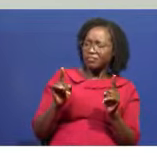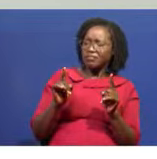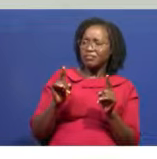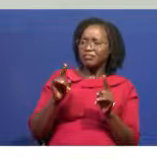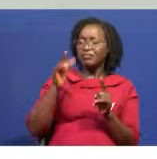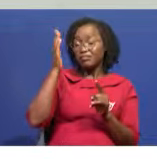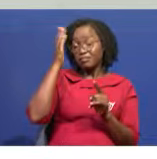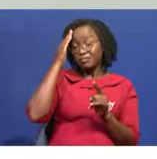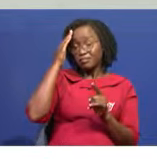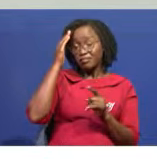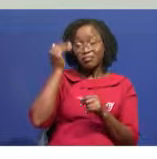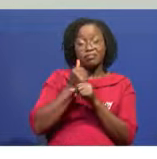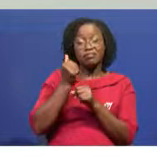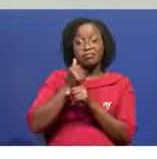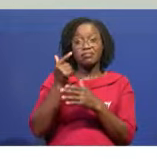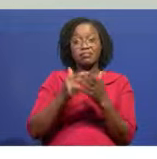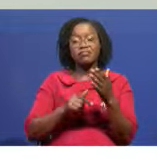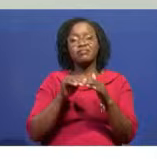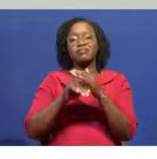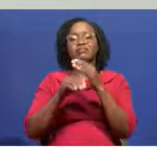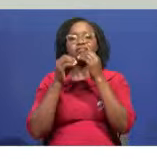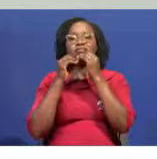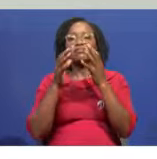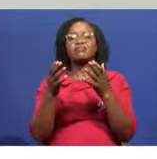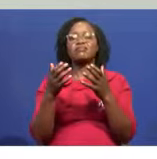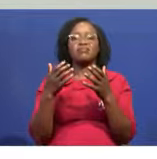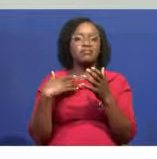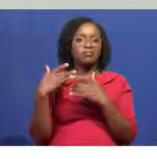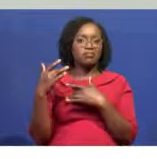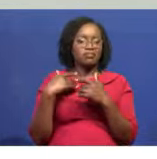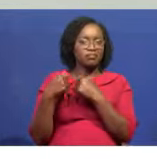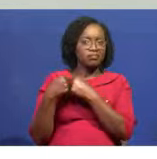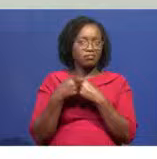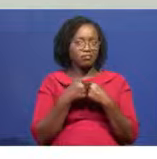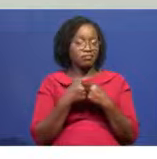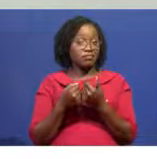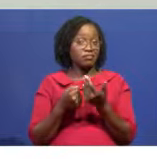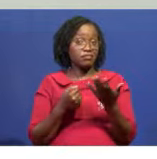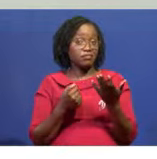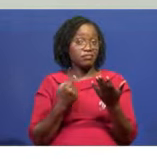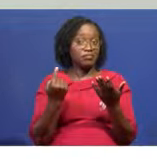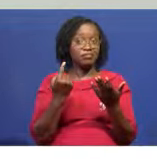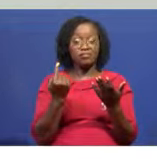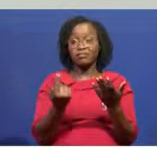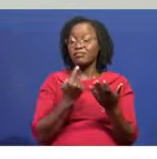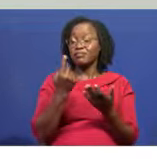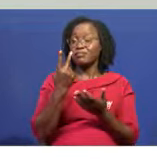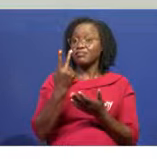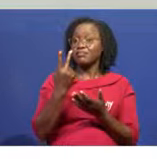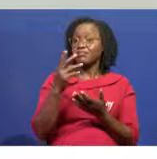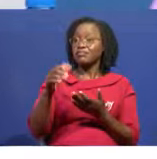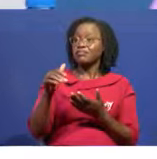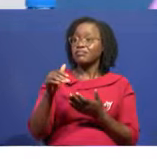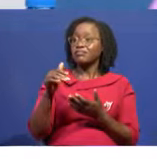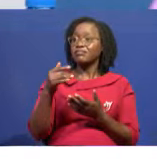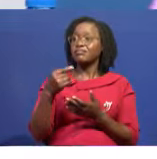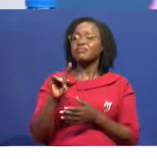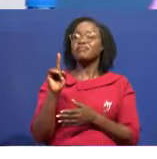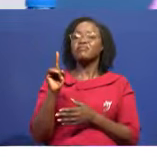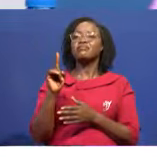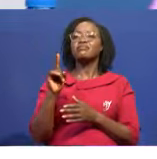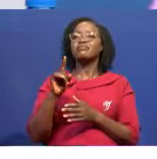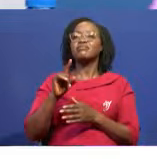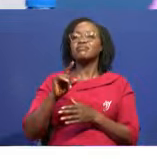what they need to do as far as access to information. But there's a challenge there. Only 2 counties have passed the Access to Information law, and that